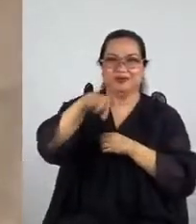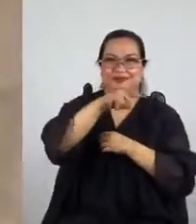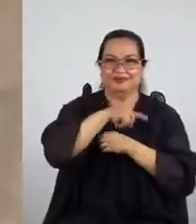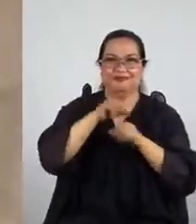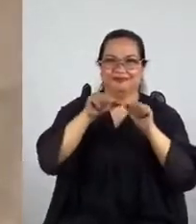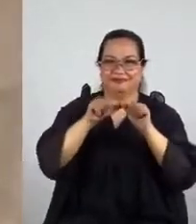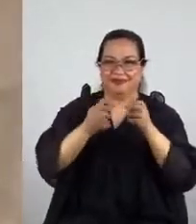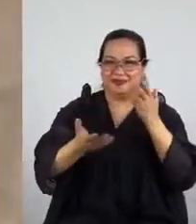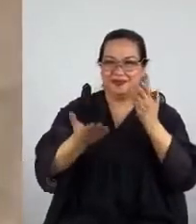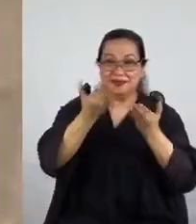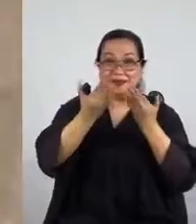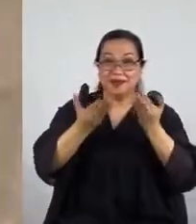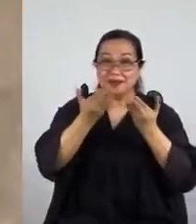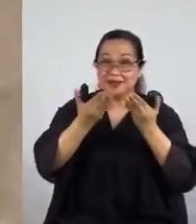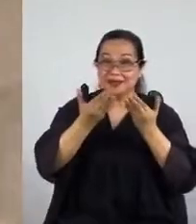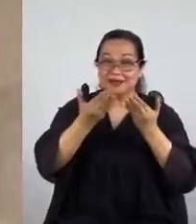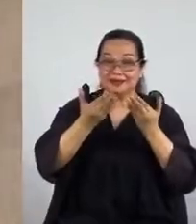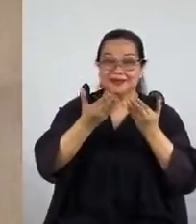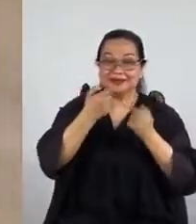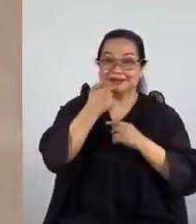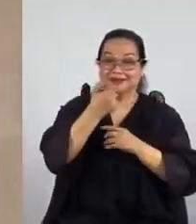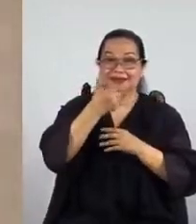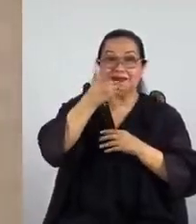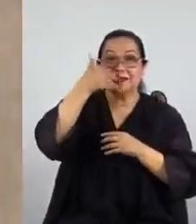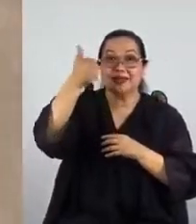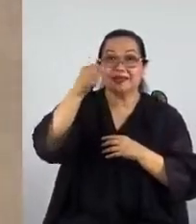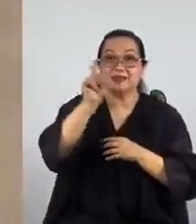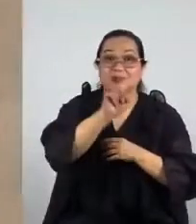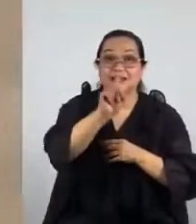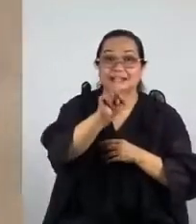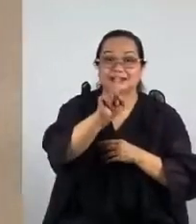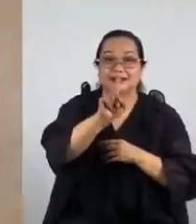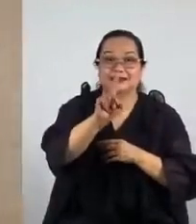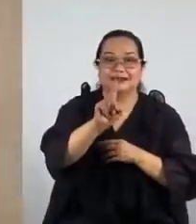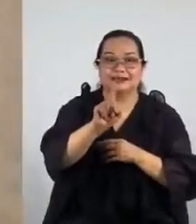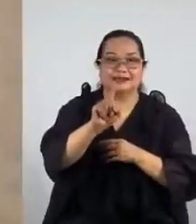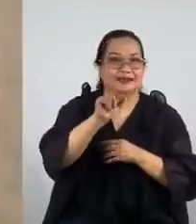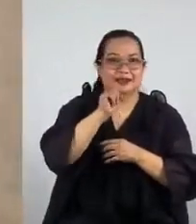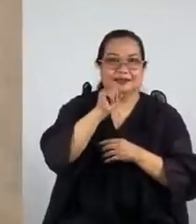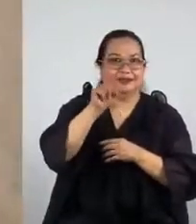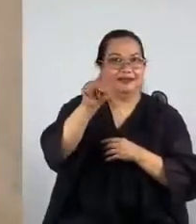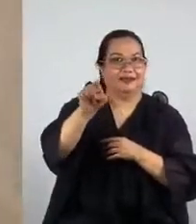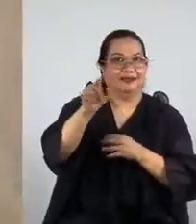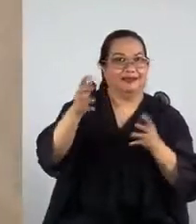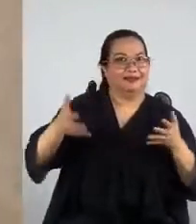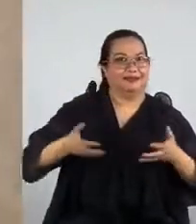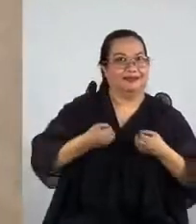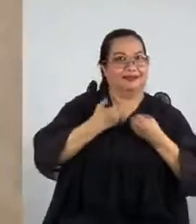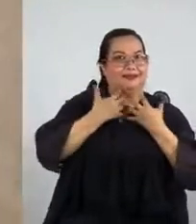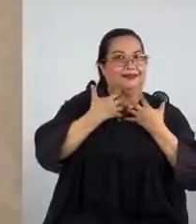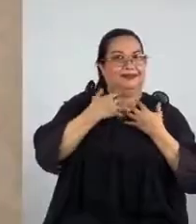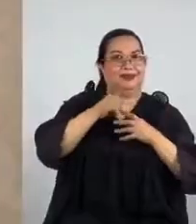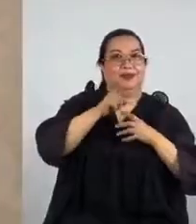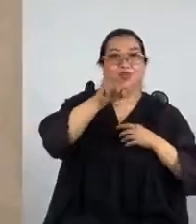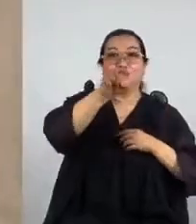still, maybe what would be better is this. Not that they just inspire us, but